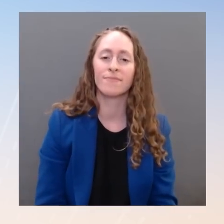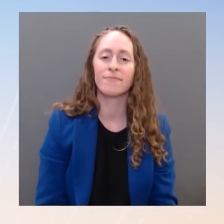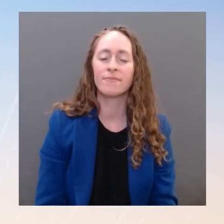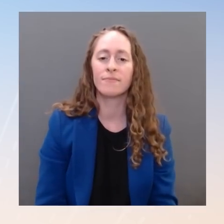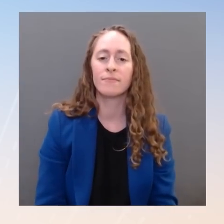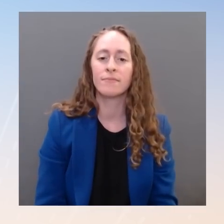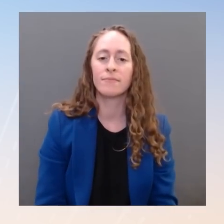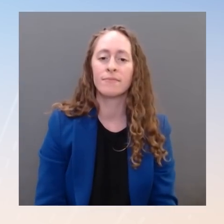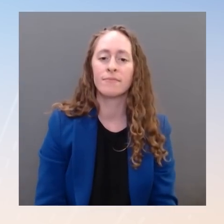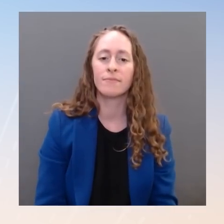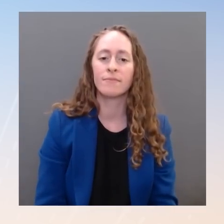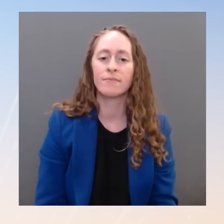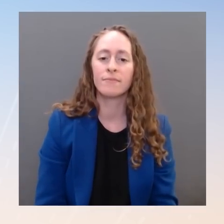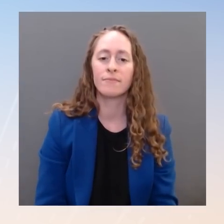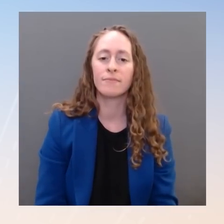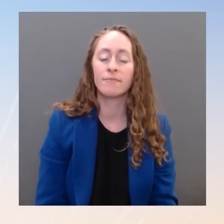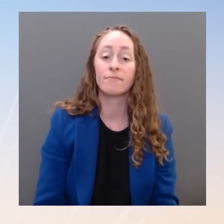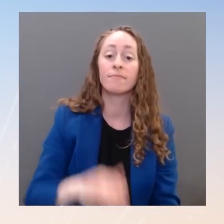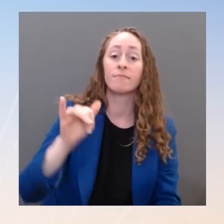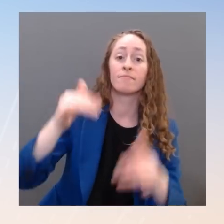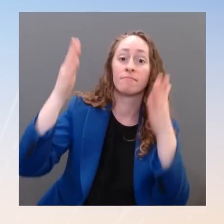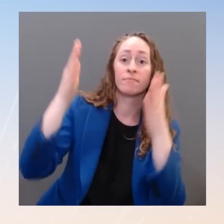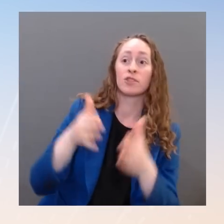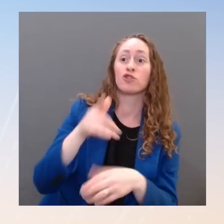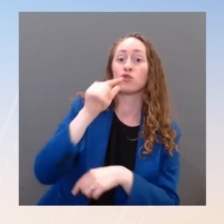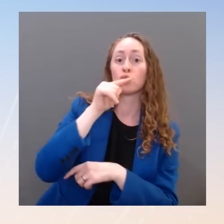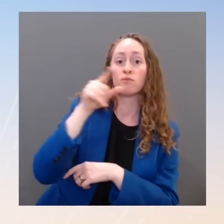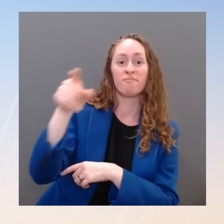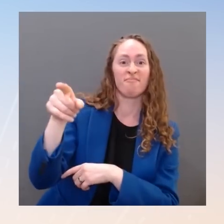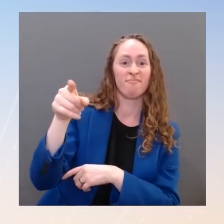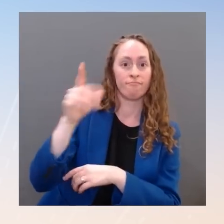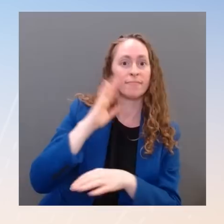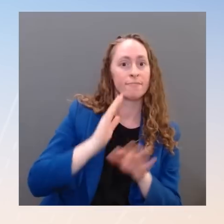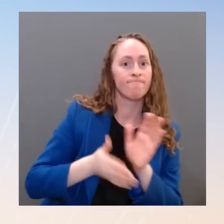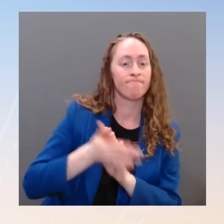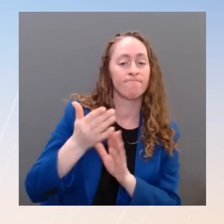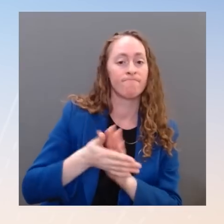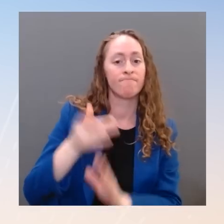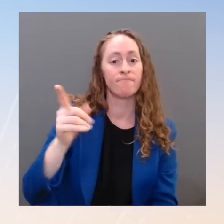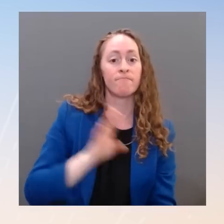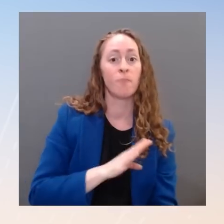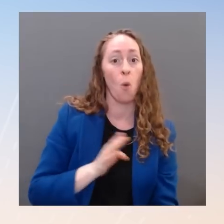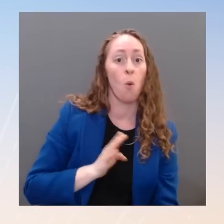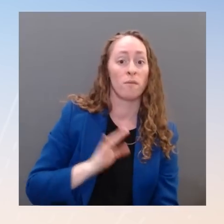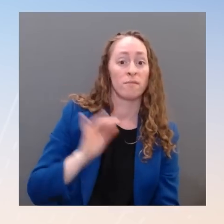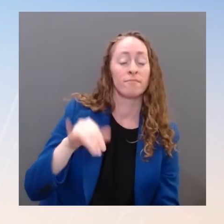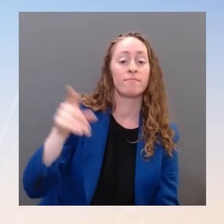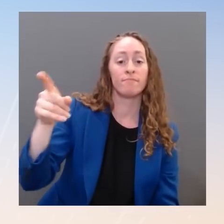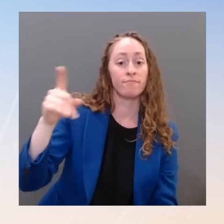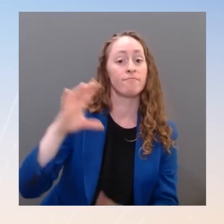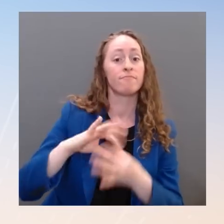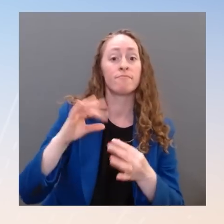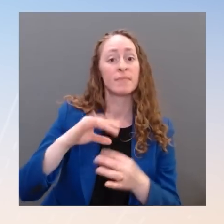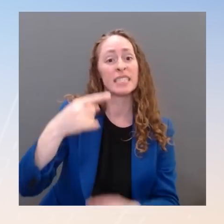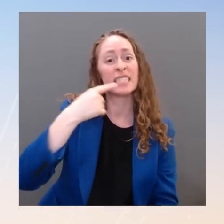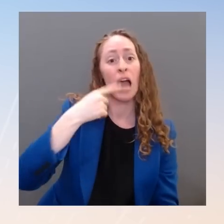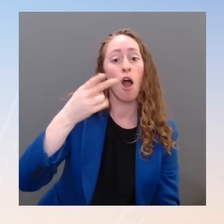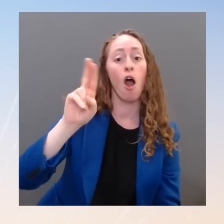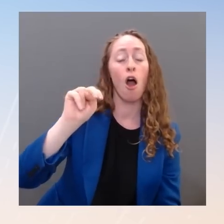previously called the Hunter Biden laptop a Trump campaign product, seeming to discredit its validity